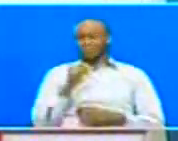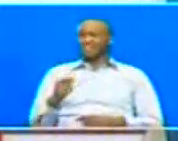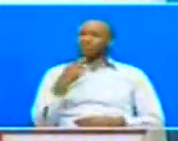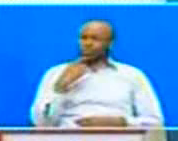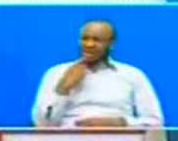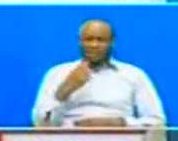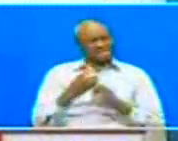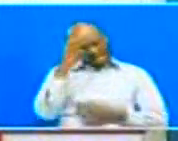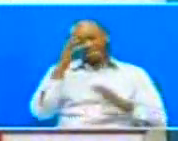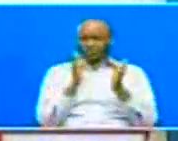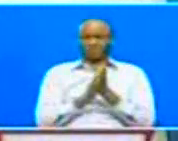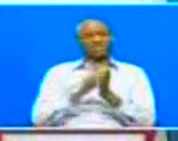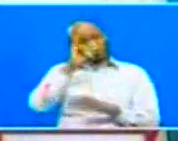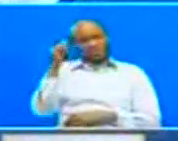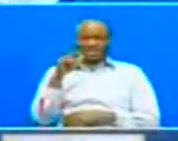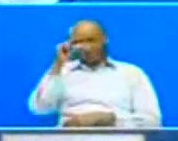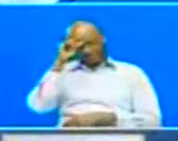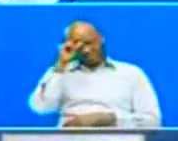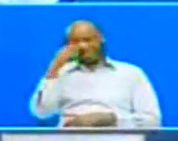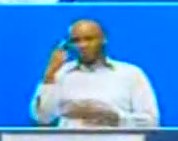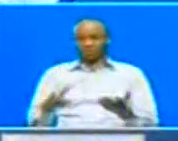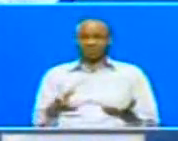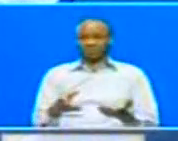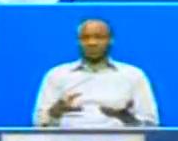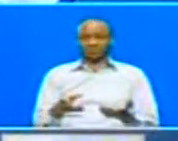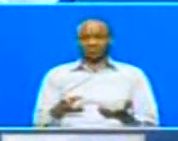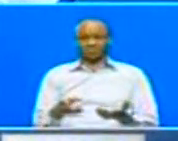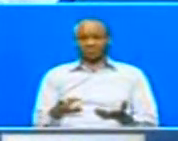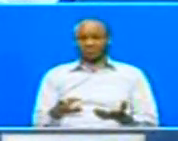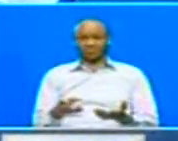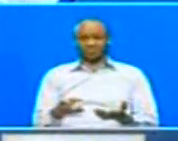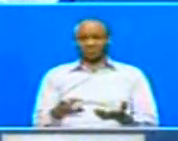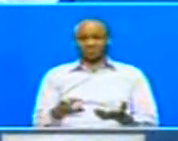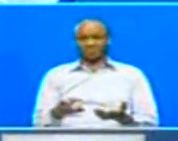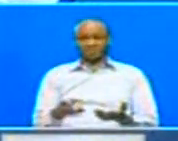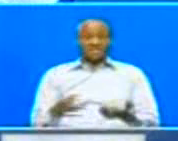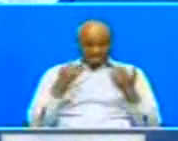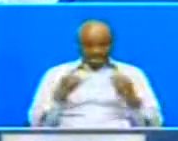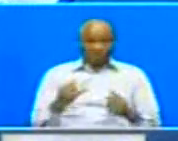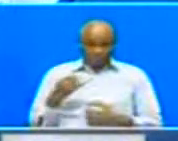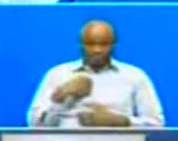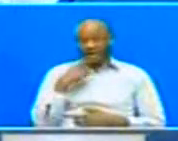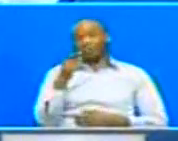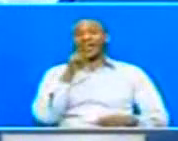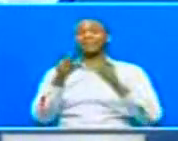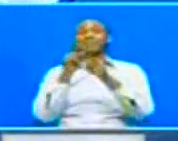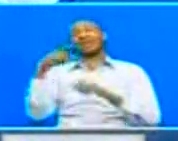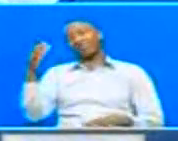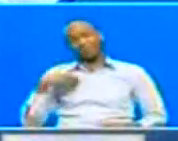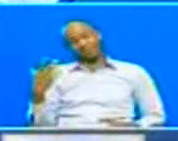bitter with the Jubilee government, that it's okay to kill me as Ekuru Aukot, Now we are scapegoating on about